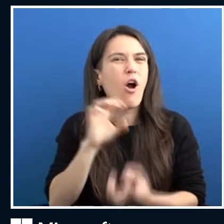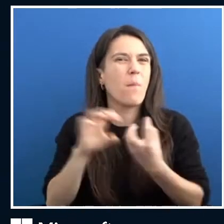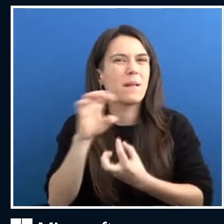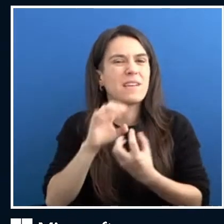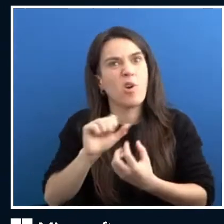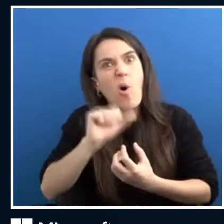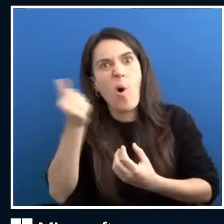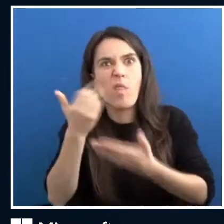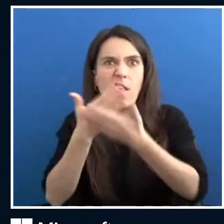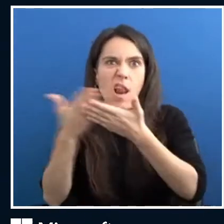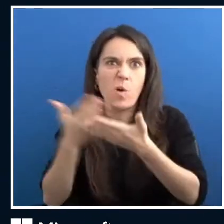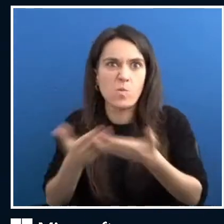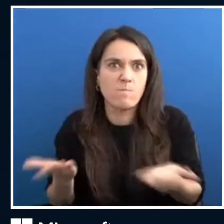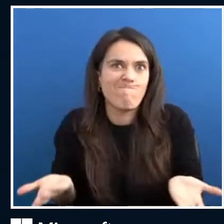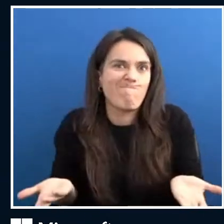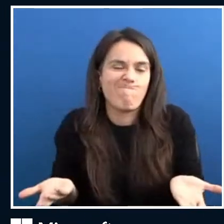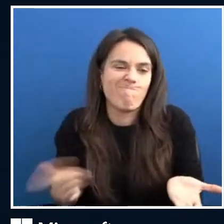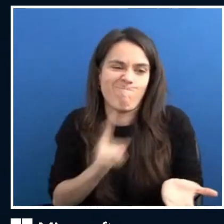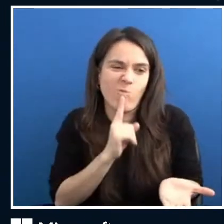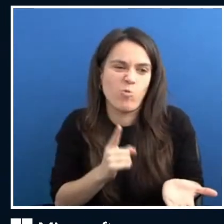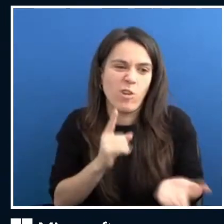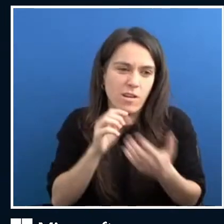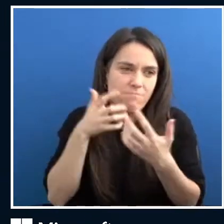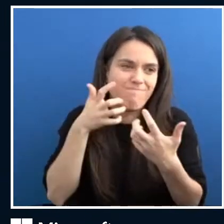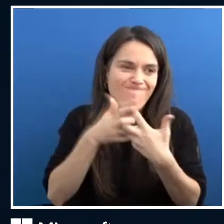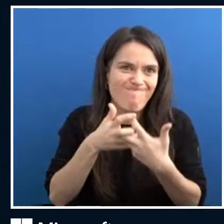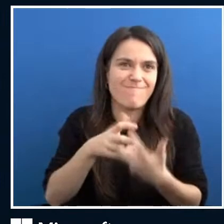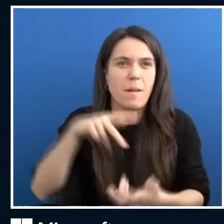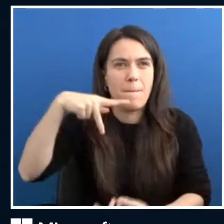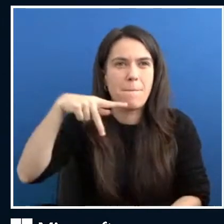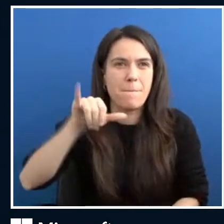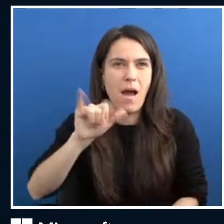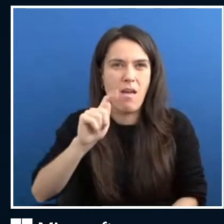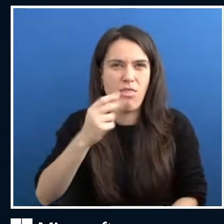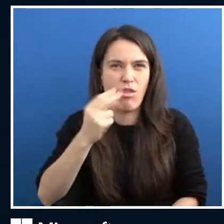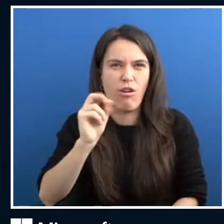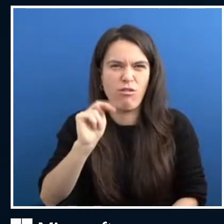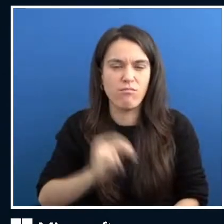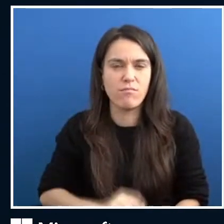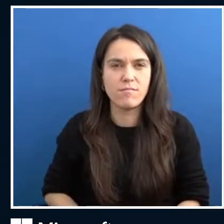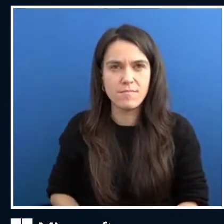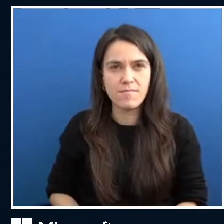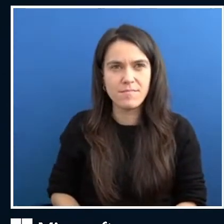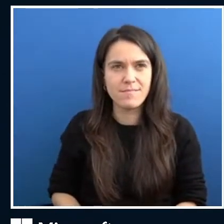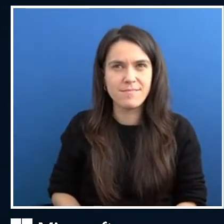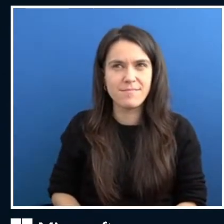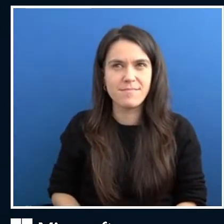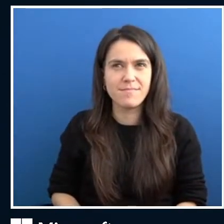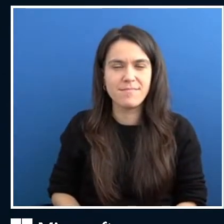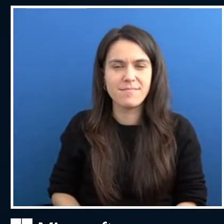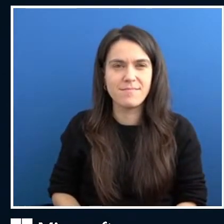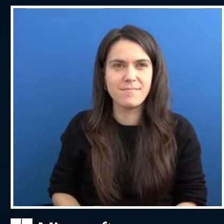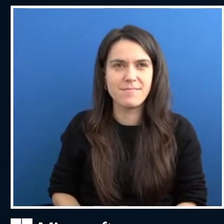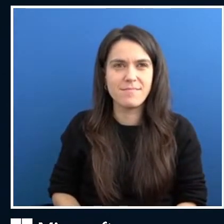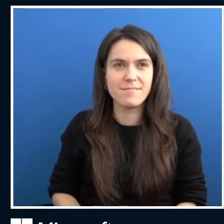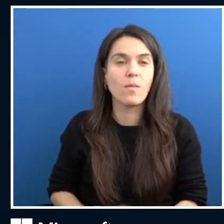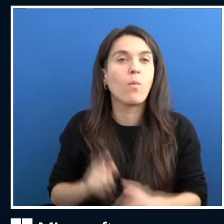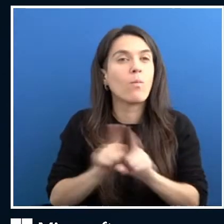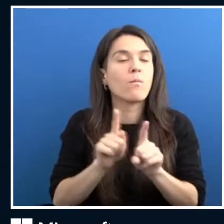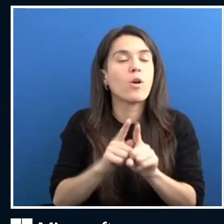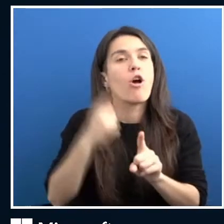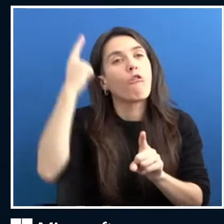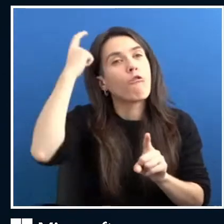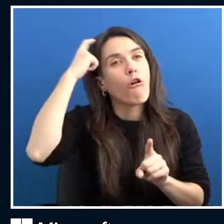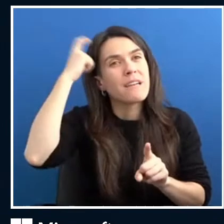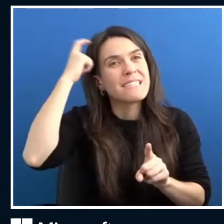but Python, of course, is unparalleled for that. If you move outside from that, cognitive services, they